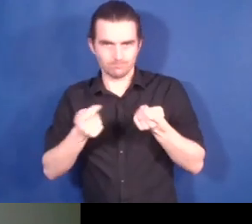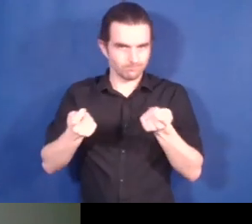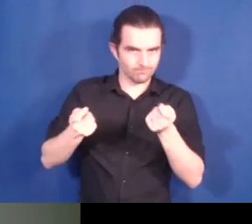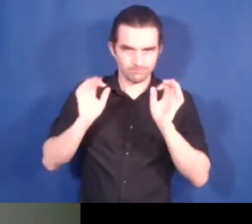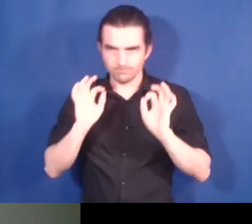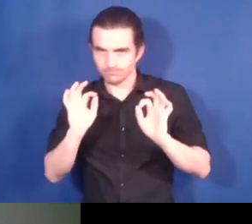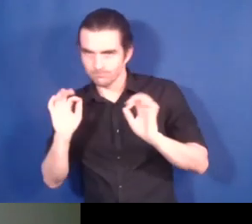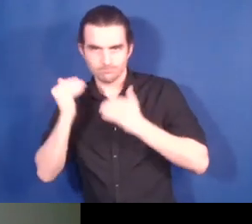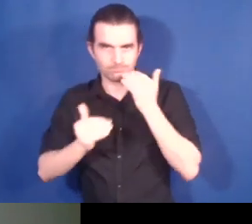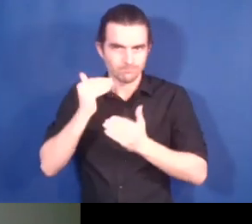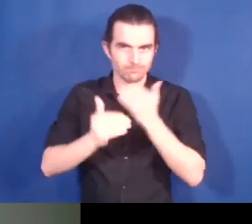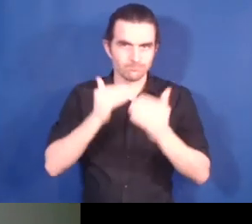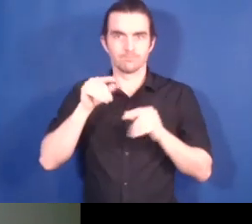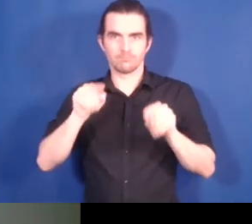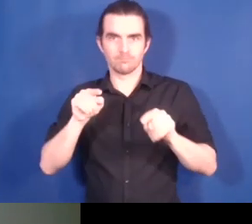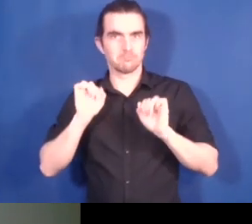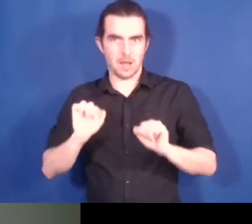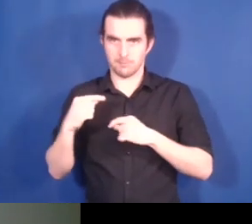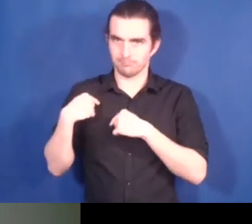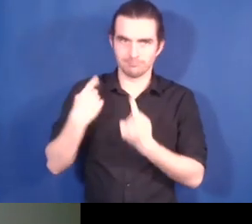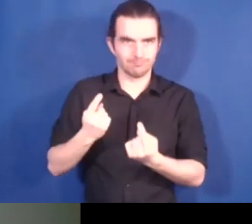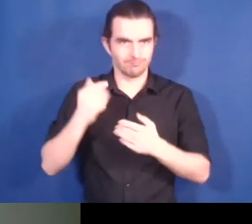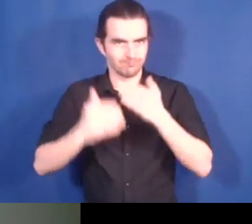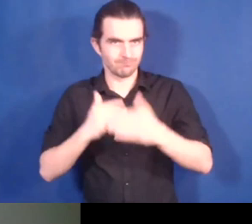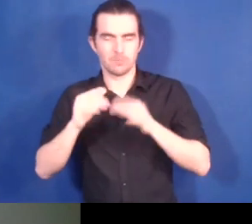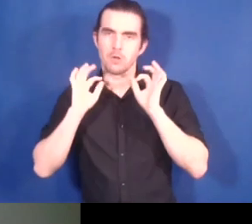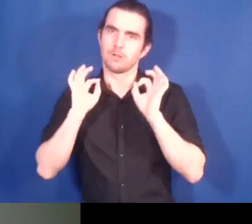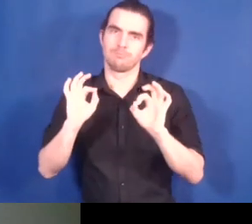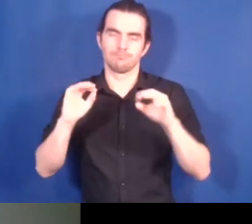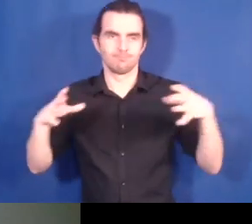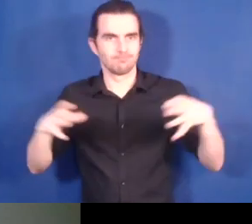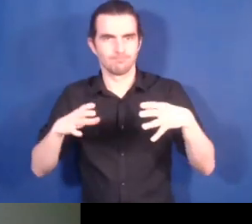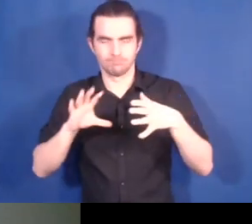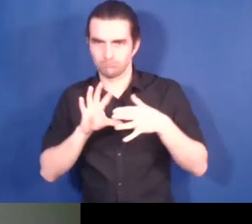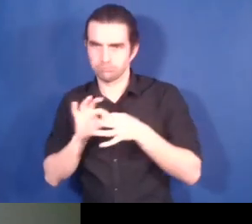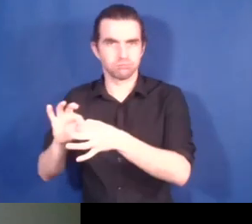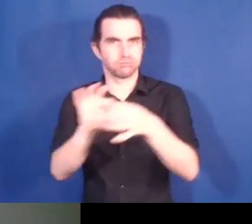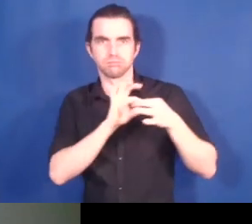effort. So thank you, everybody. I hope you found it useful.